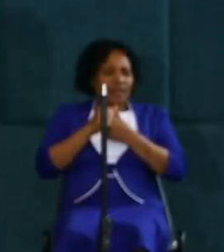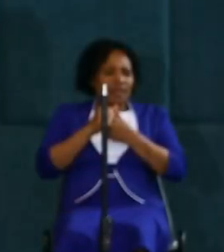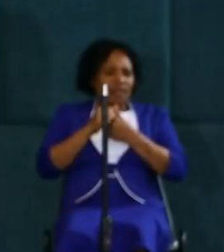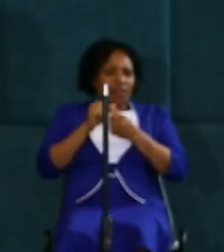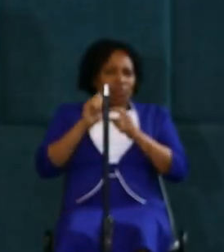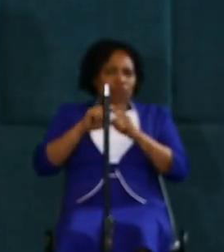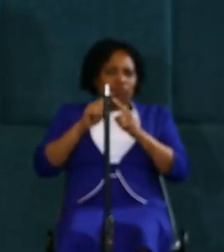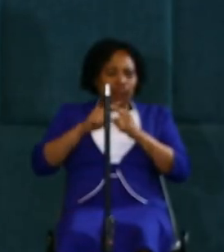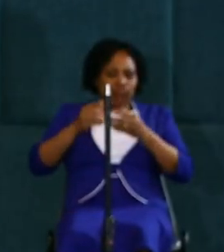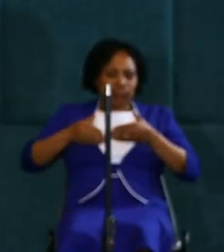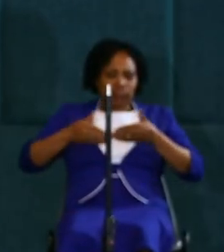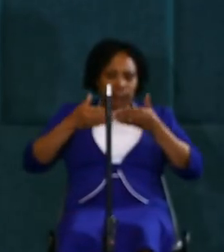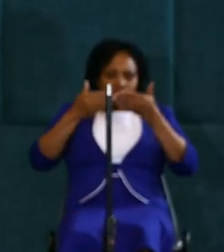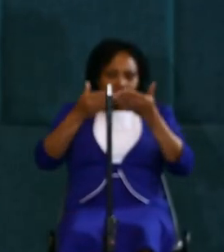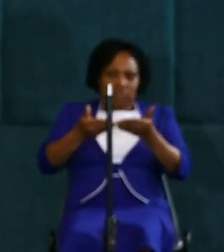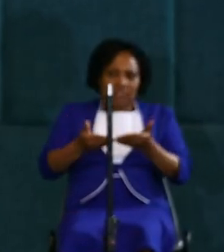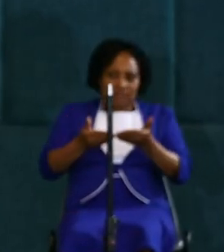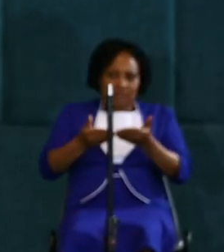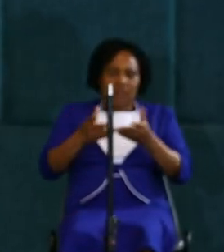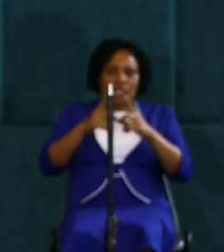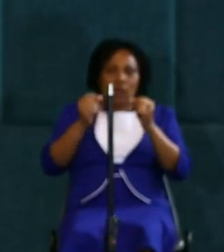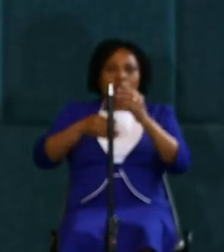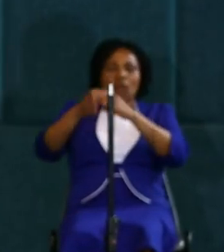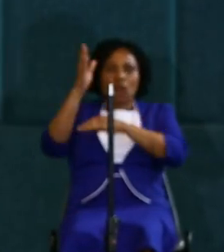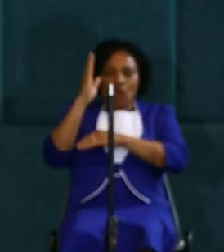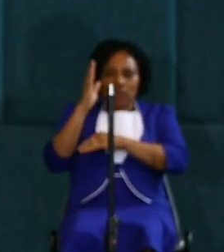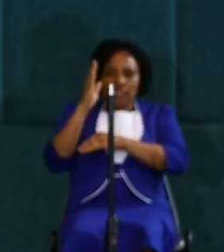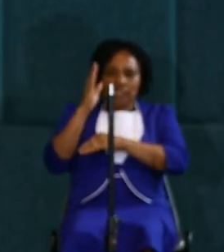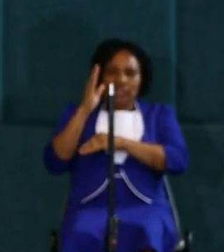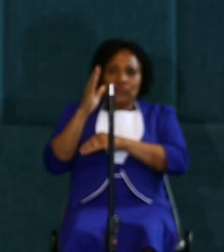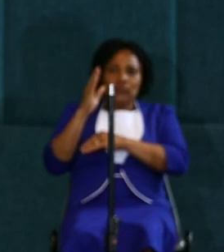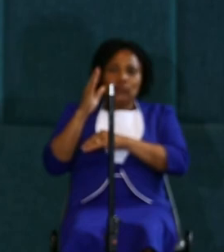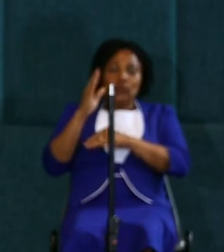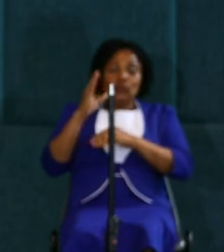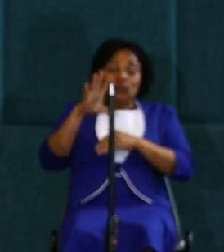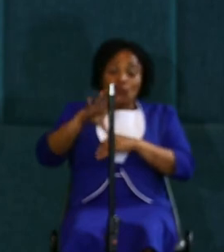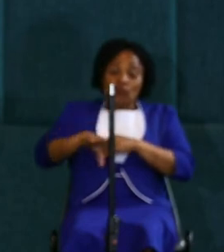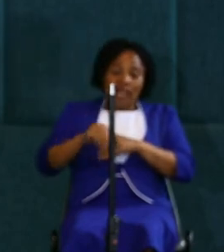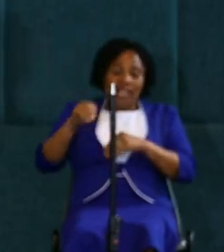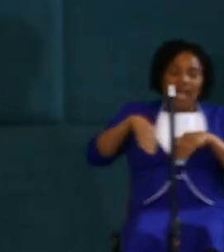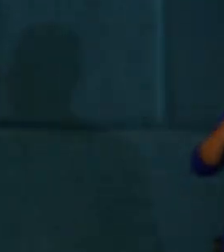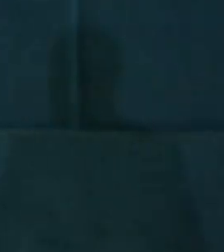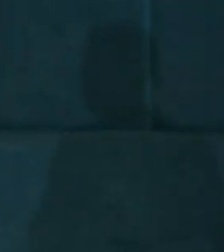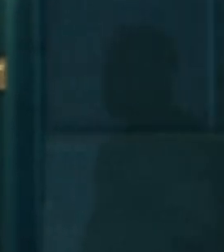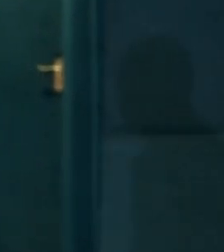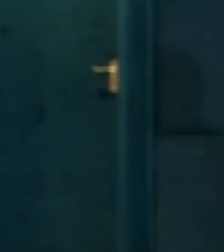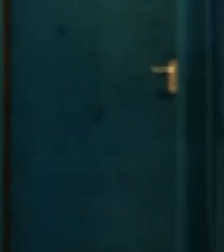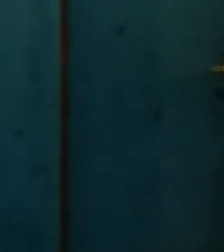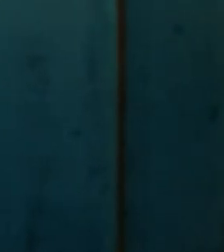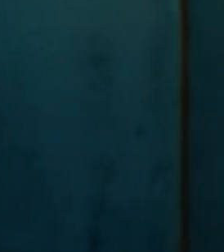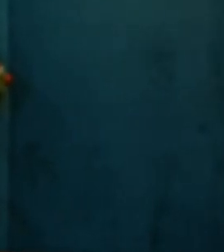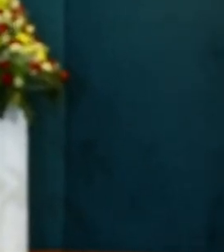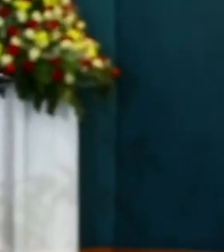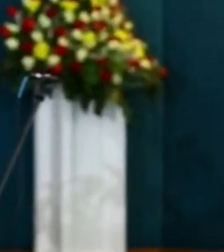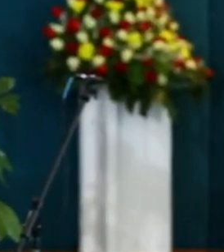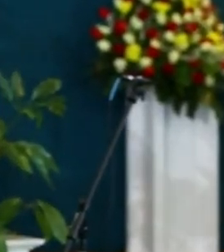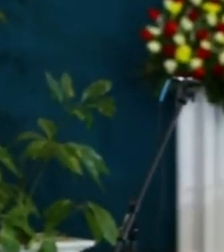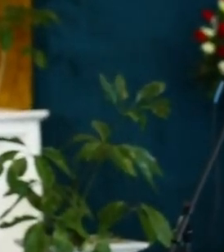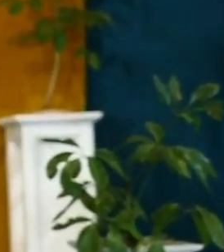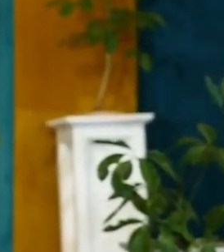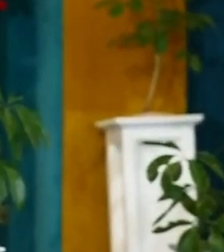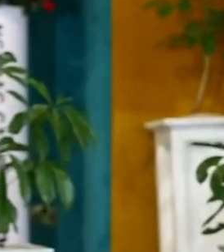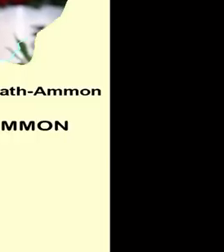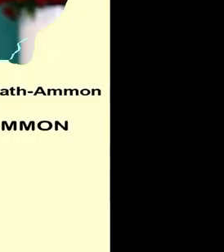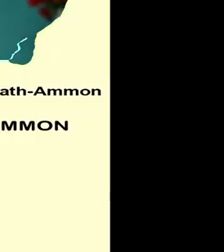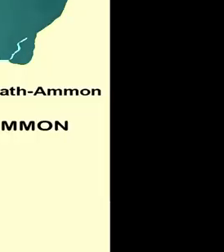excavate the word of God to find out how close he is to the second coming. So, on the